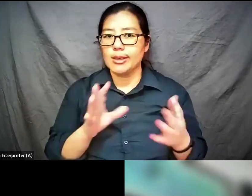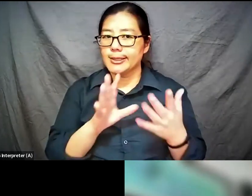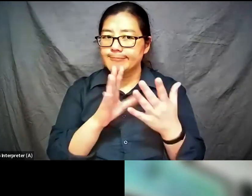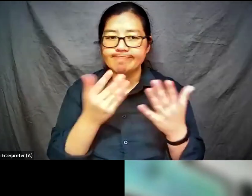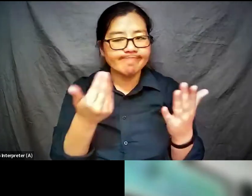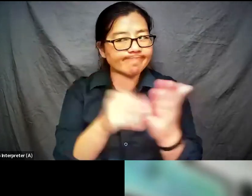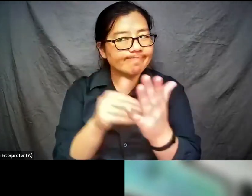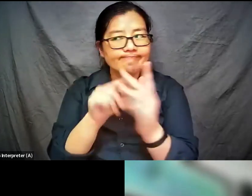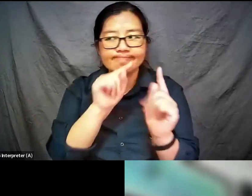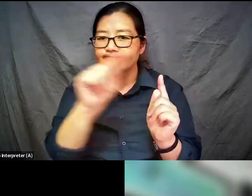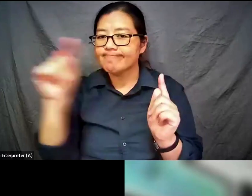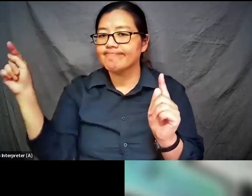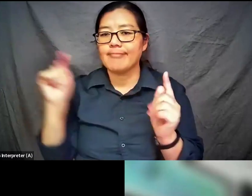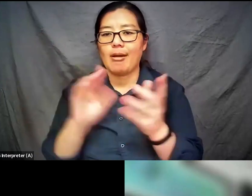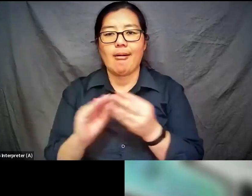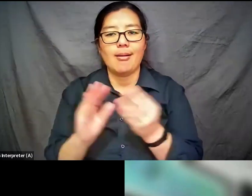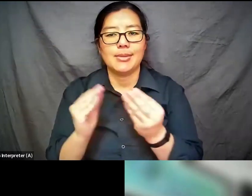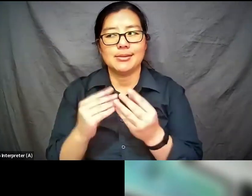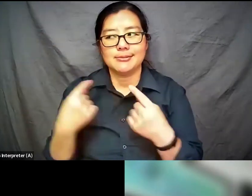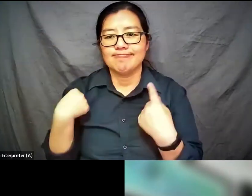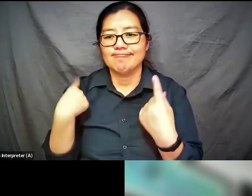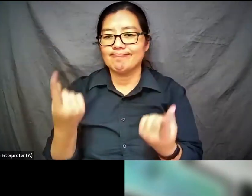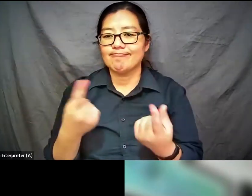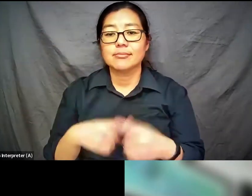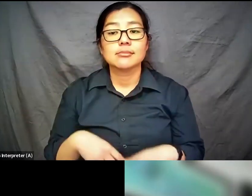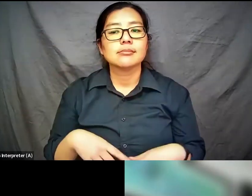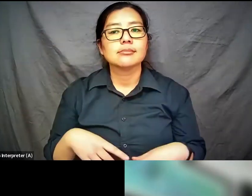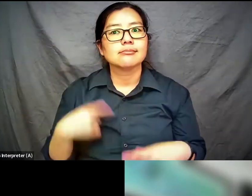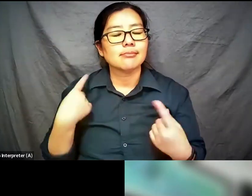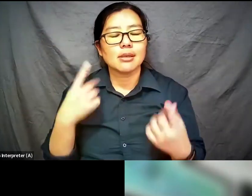spaces, wherever. It just showed me a different way.